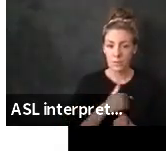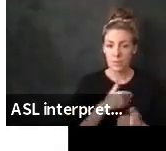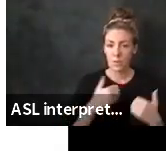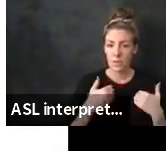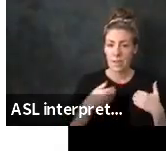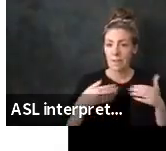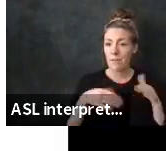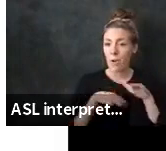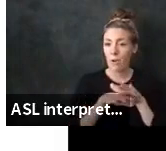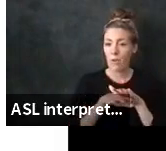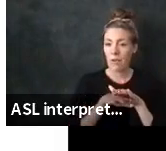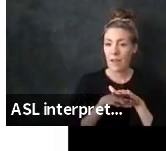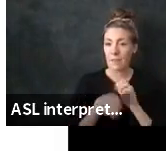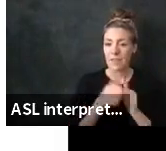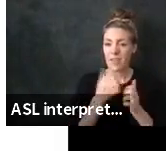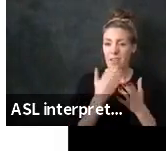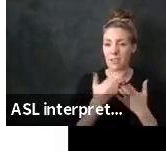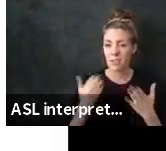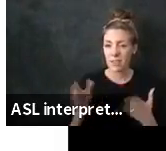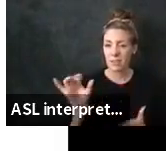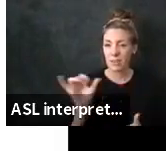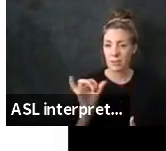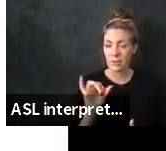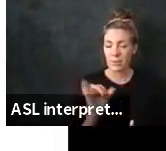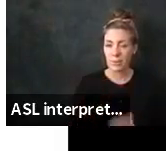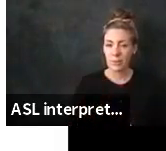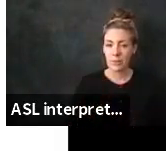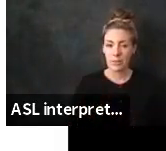maps from other jurisdictions as well.